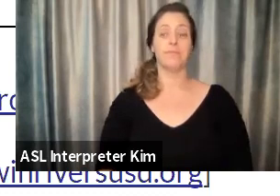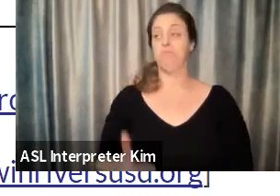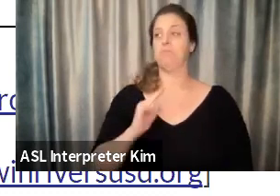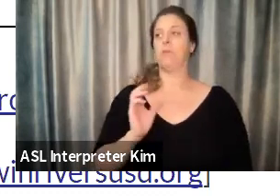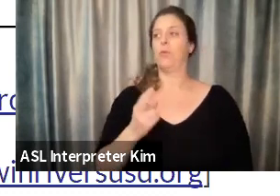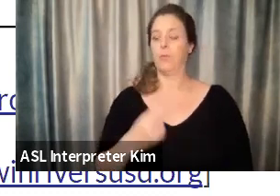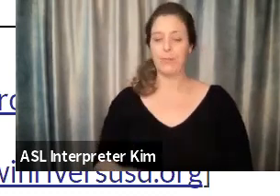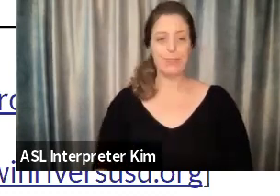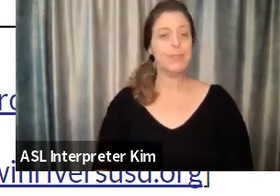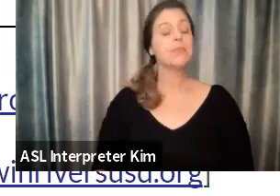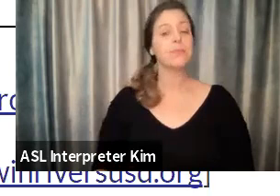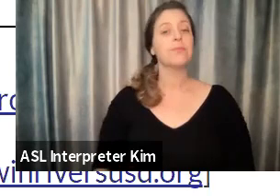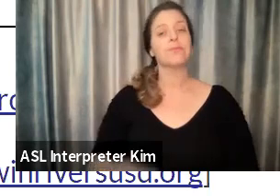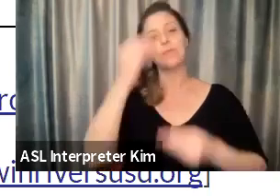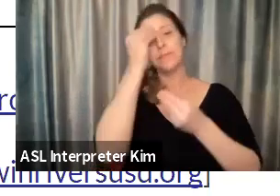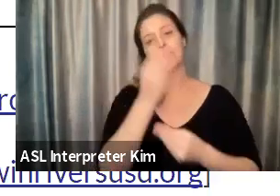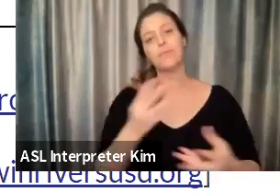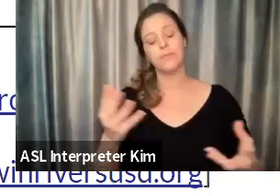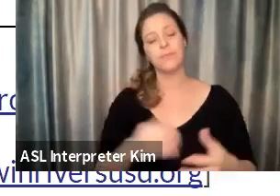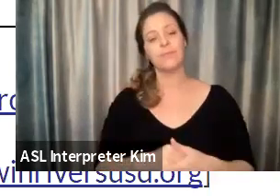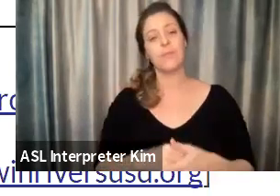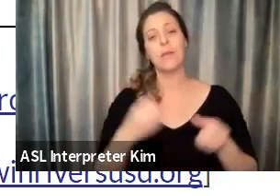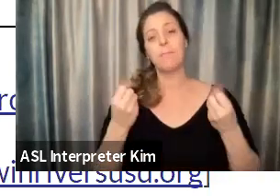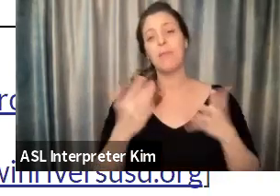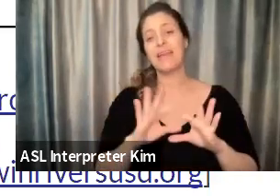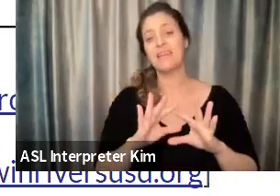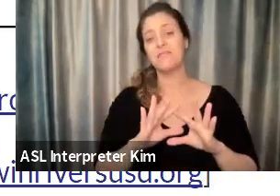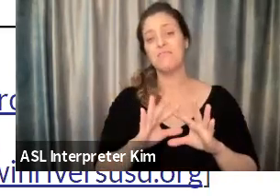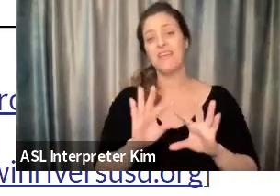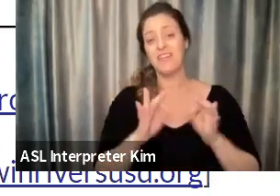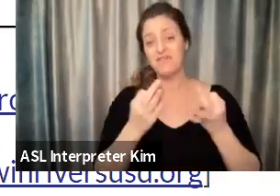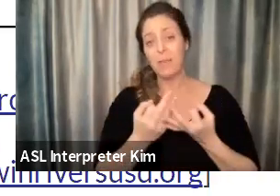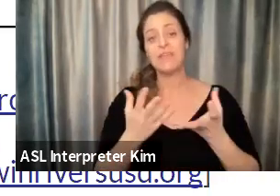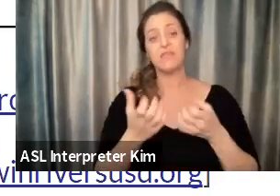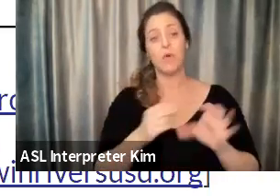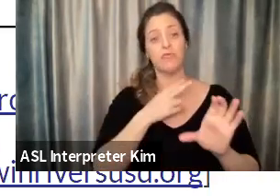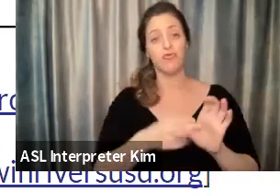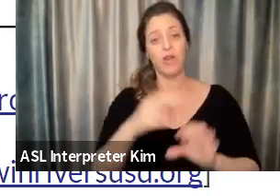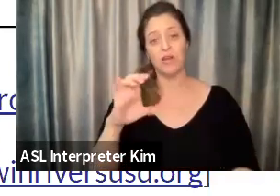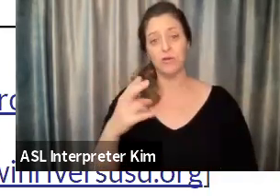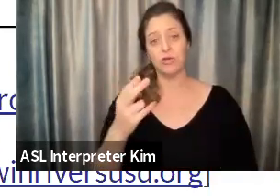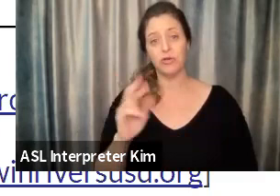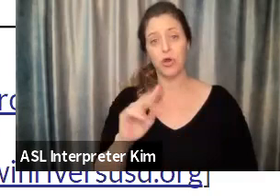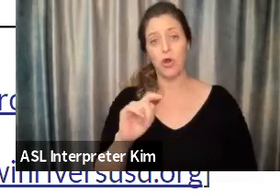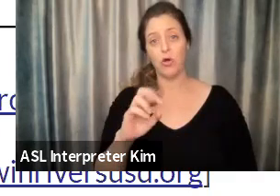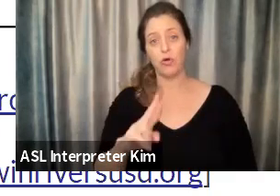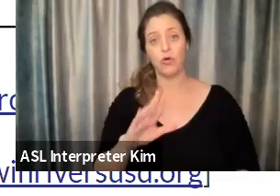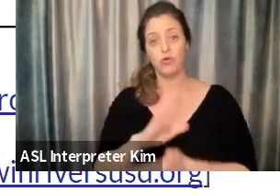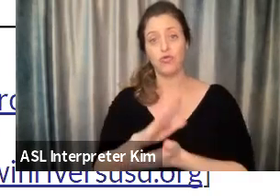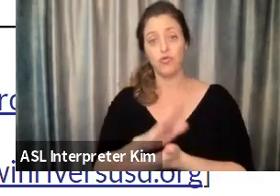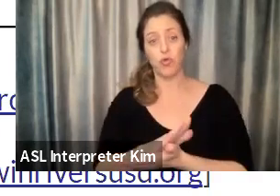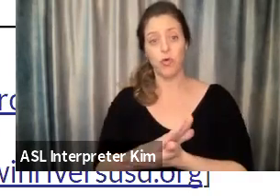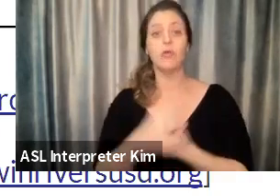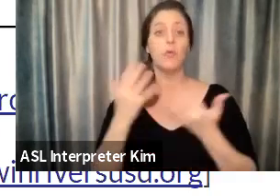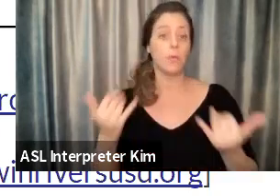We want to let you know that in another case, for many of our families that are seeking to enroll into charter schools, obviously now is the point where